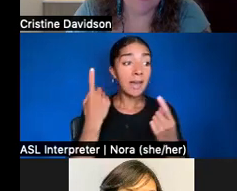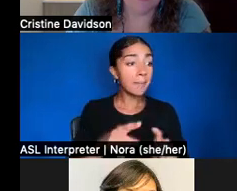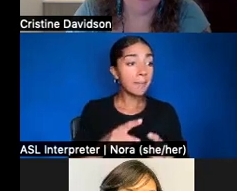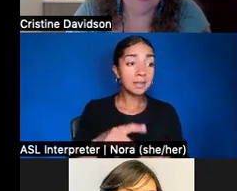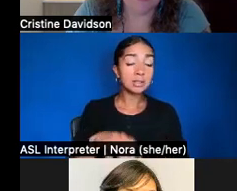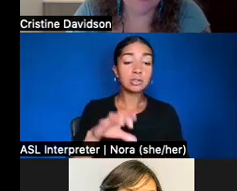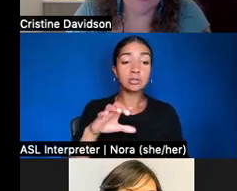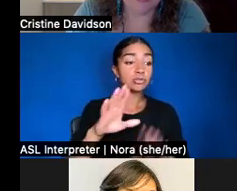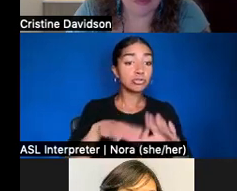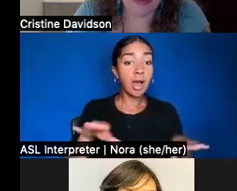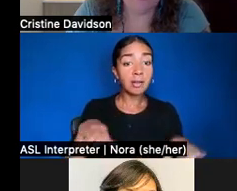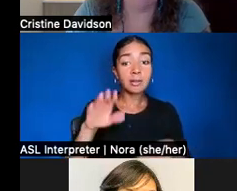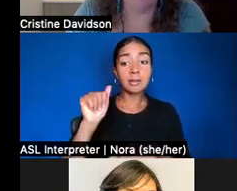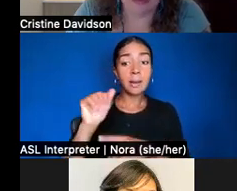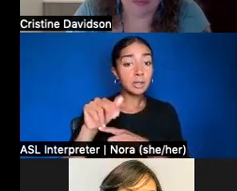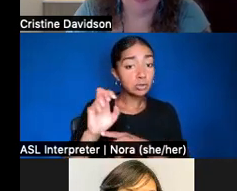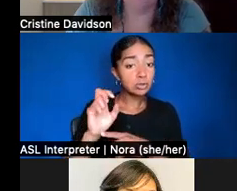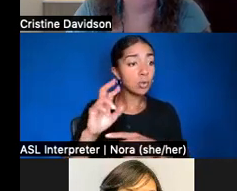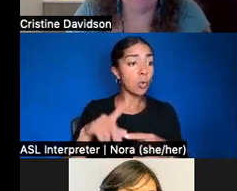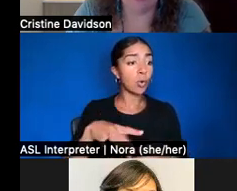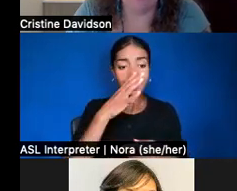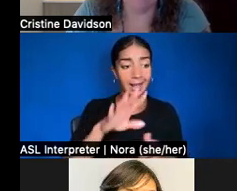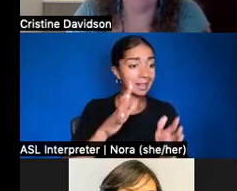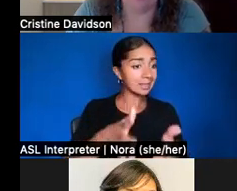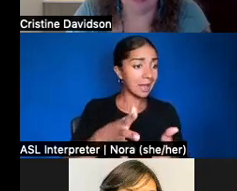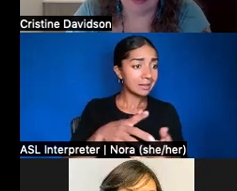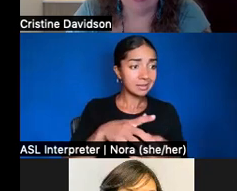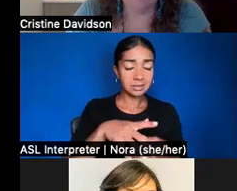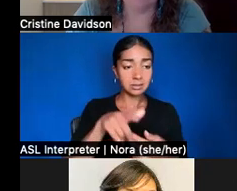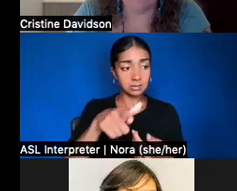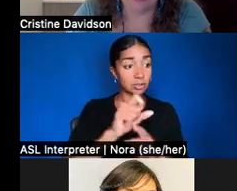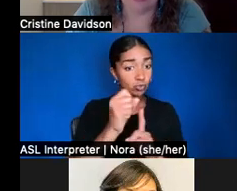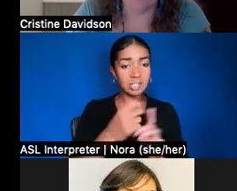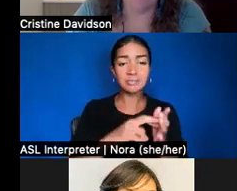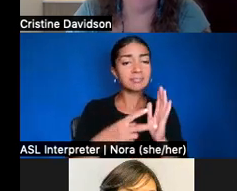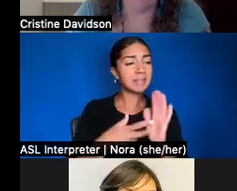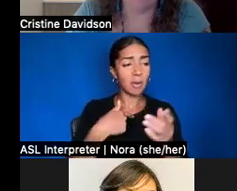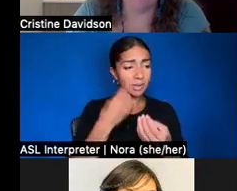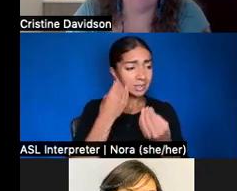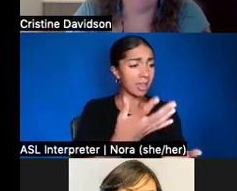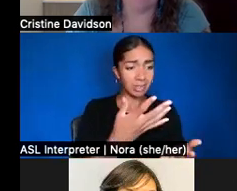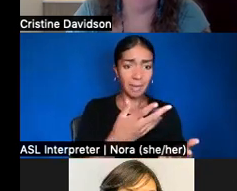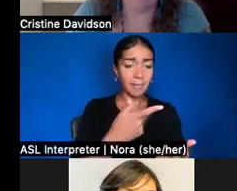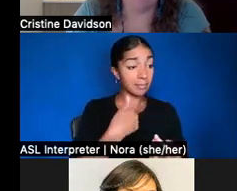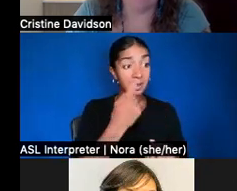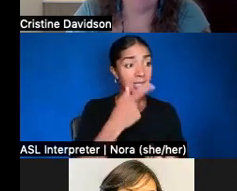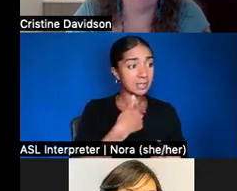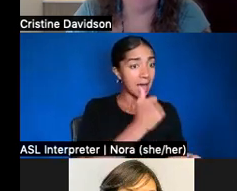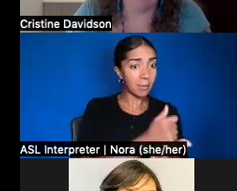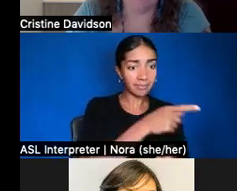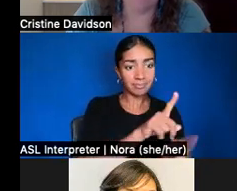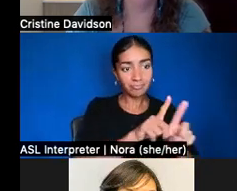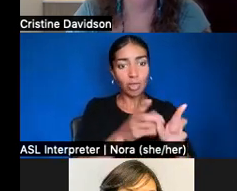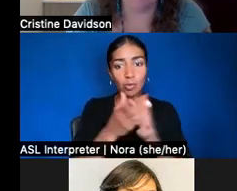to be right there with them, helping them through that system as well. So there's no sense in me making a report and then sitting